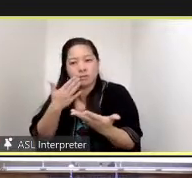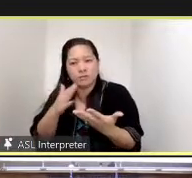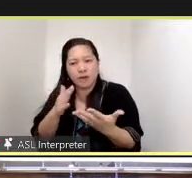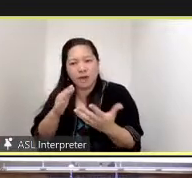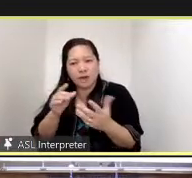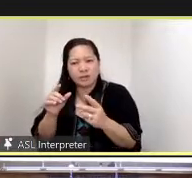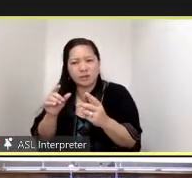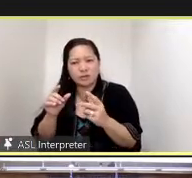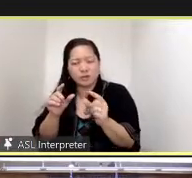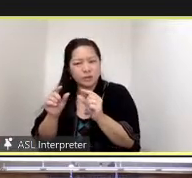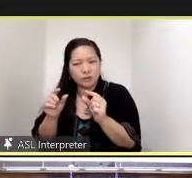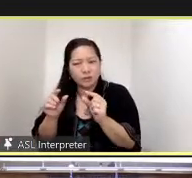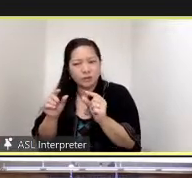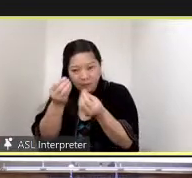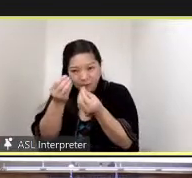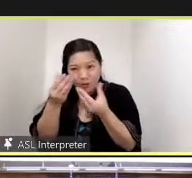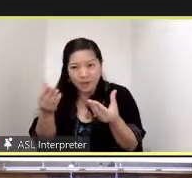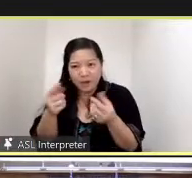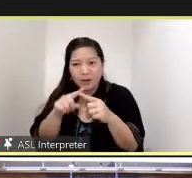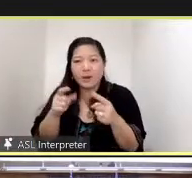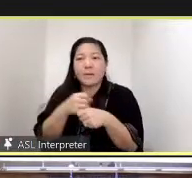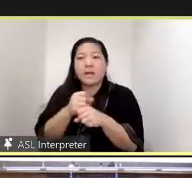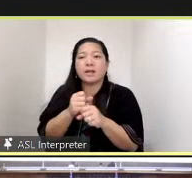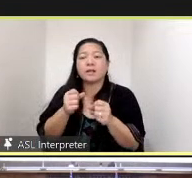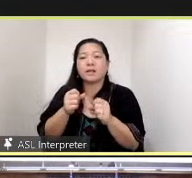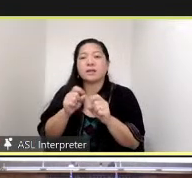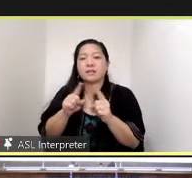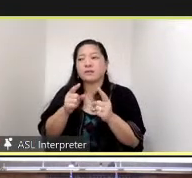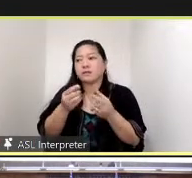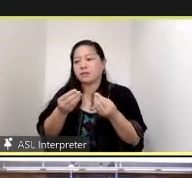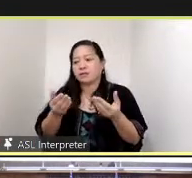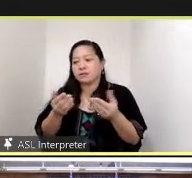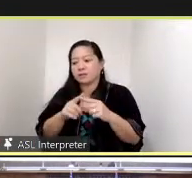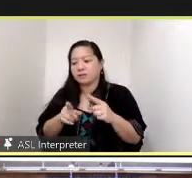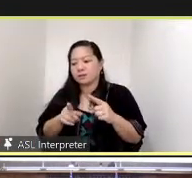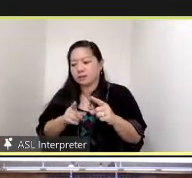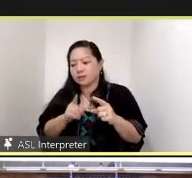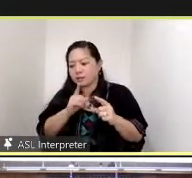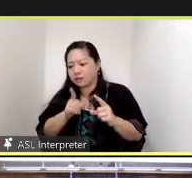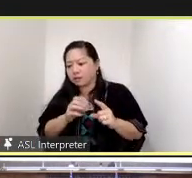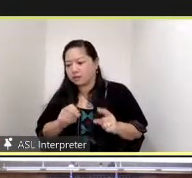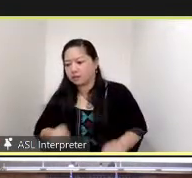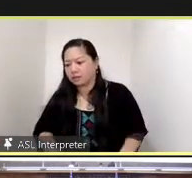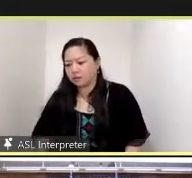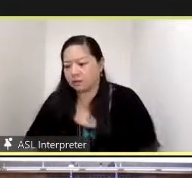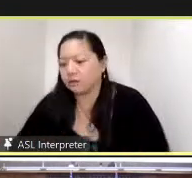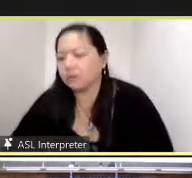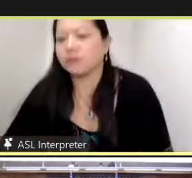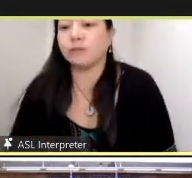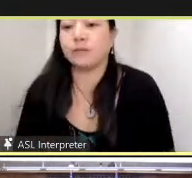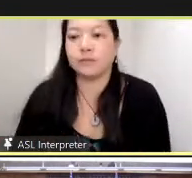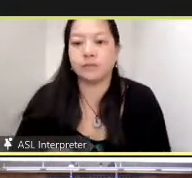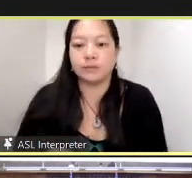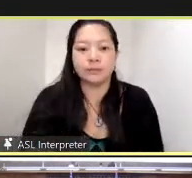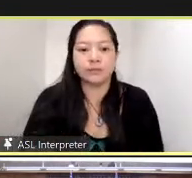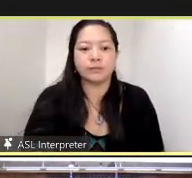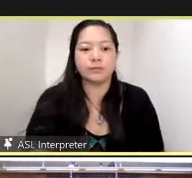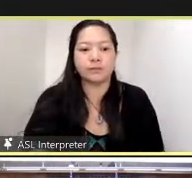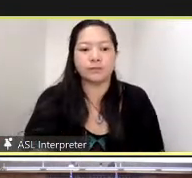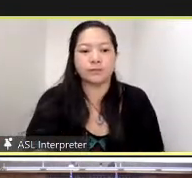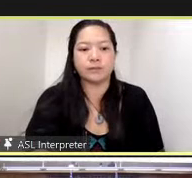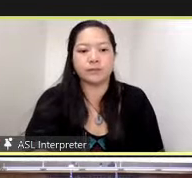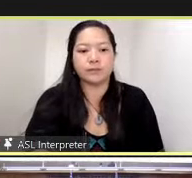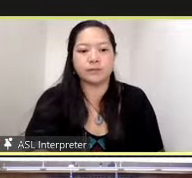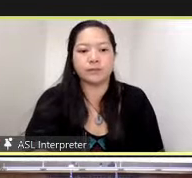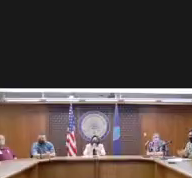great strides, but we're just not exactly there yet. If you look at our case rates for Guam, which is in blue, and you look at Hawaii's case rates,